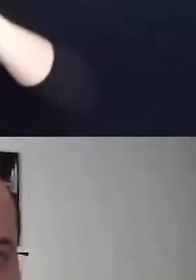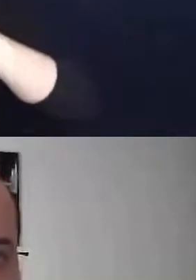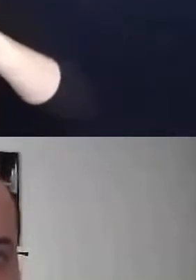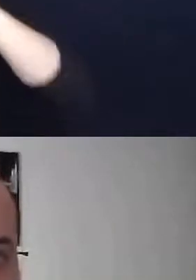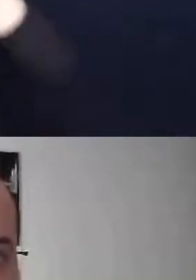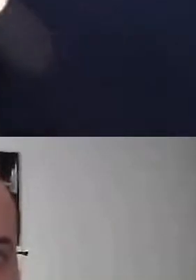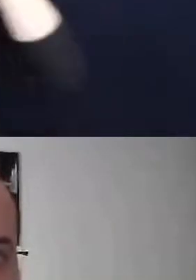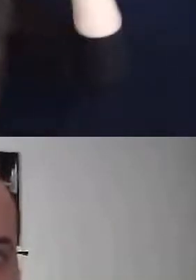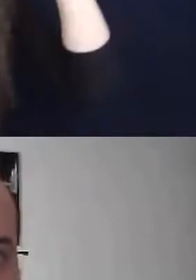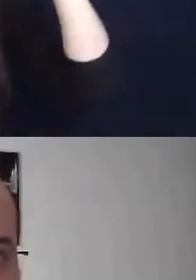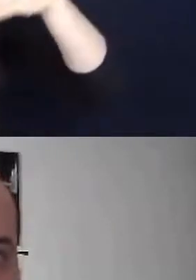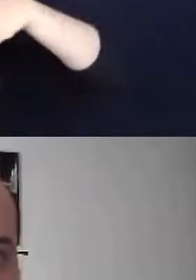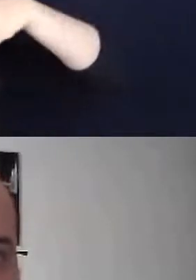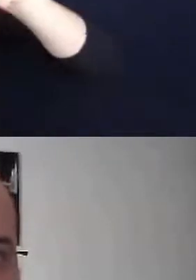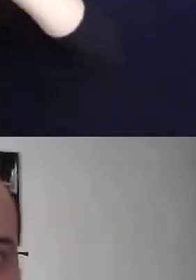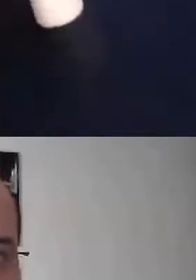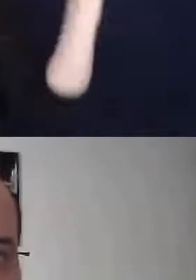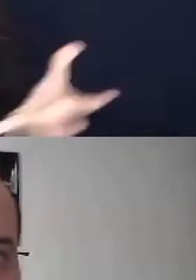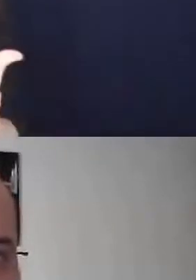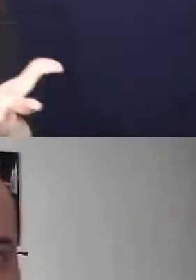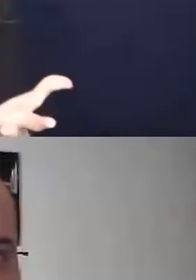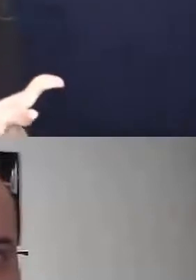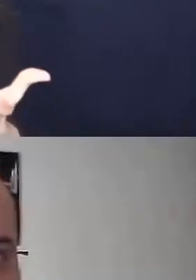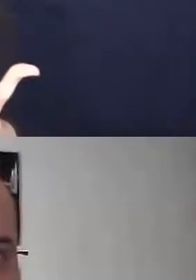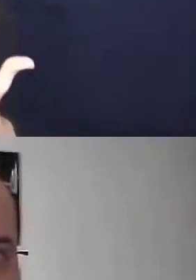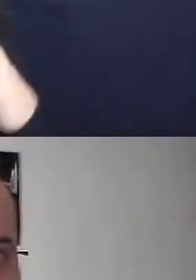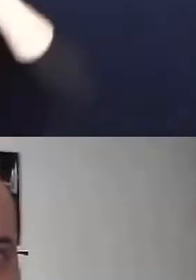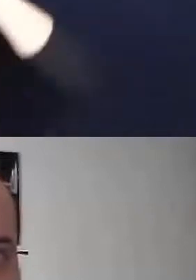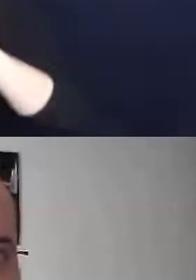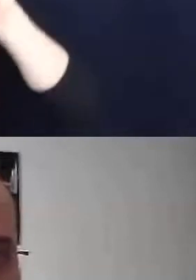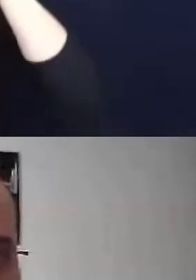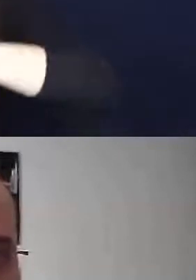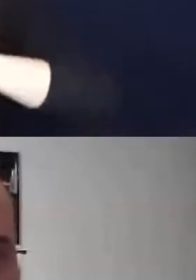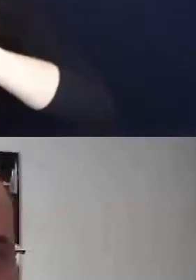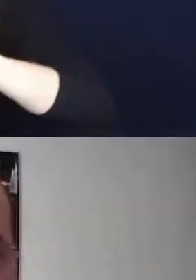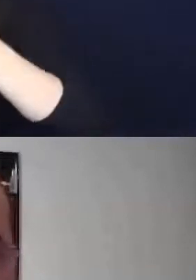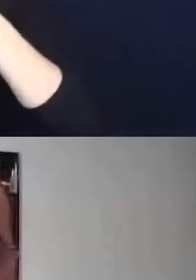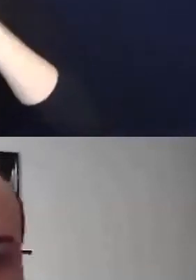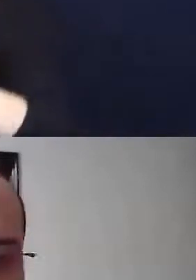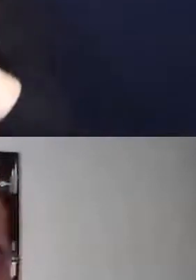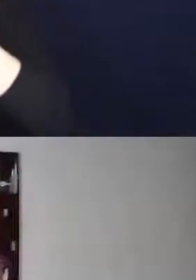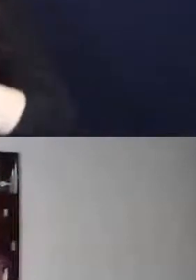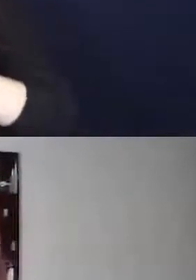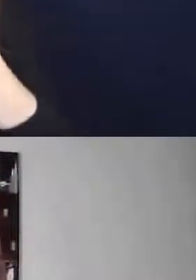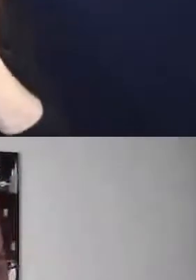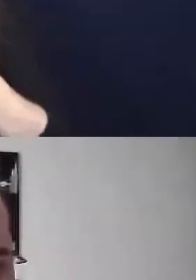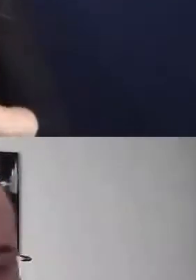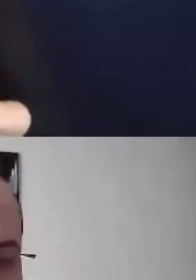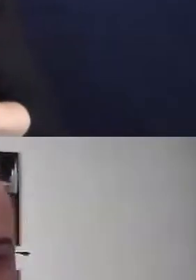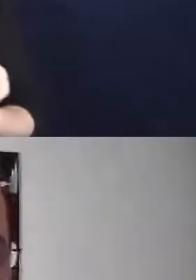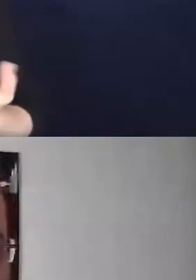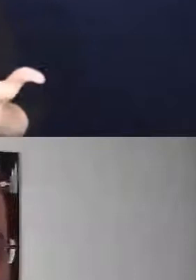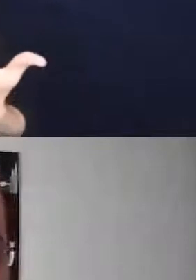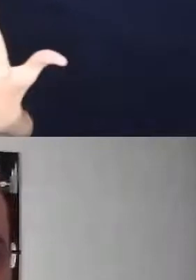out in the world rather than in a lab, we would then need to look at more directly customizing it to